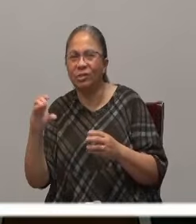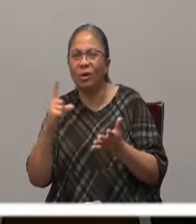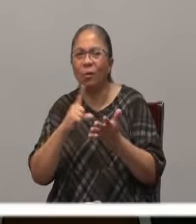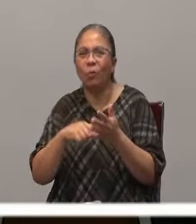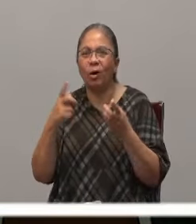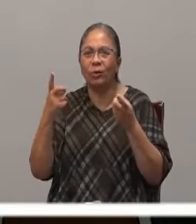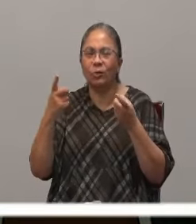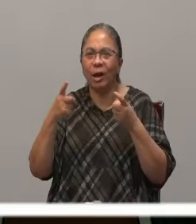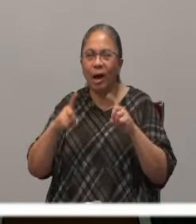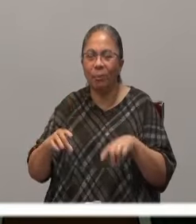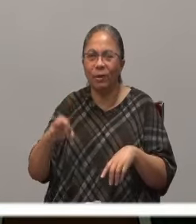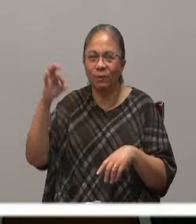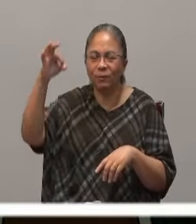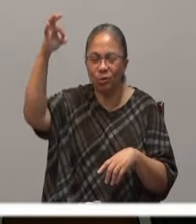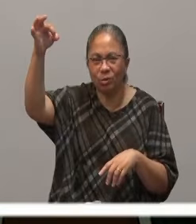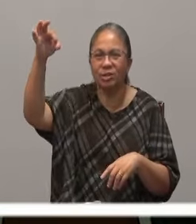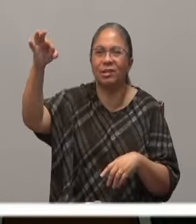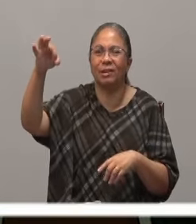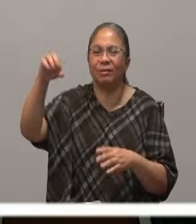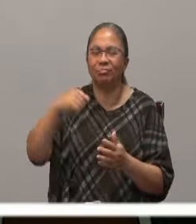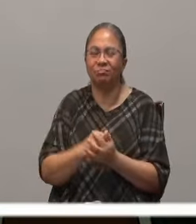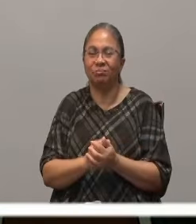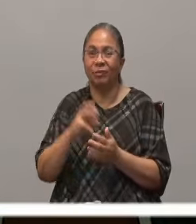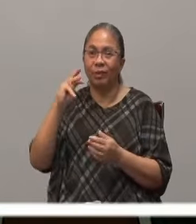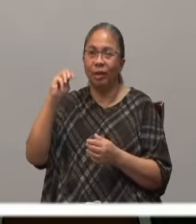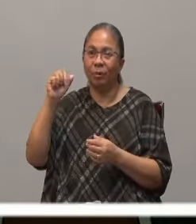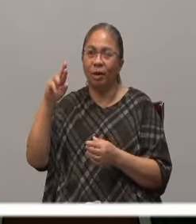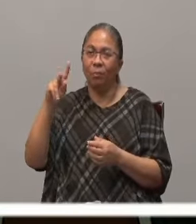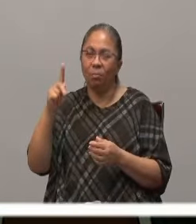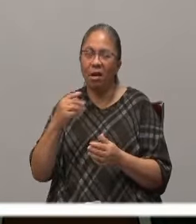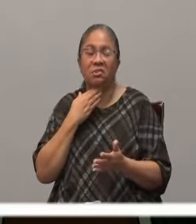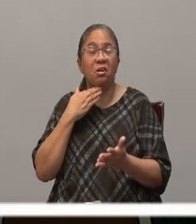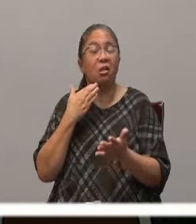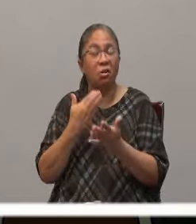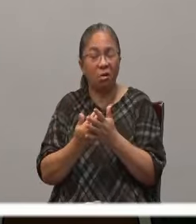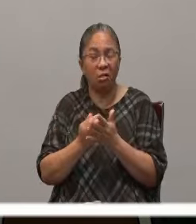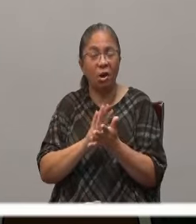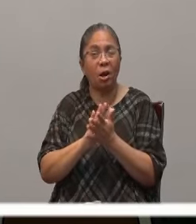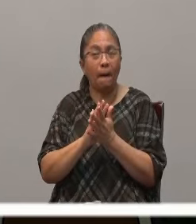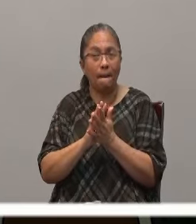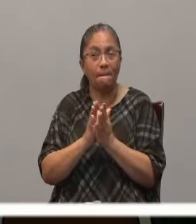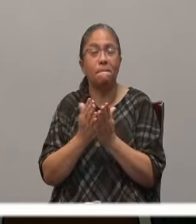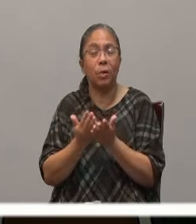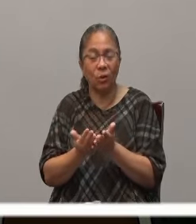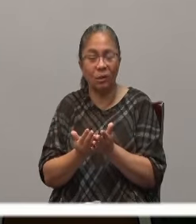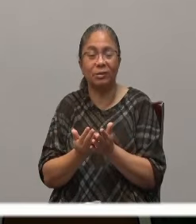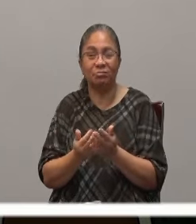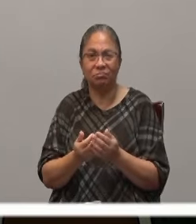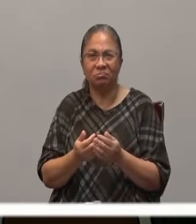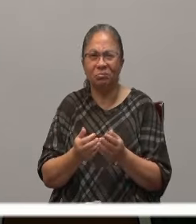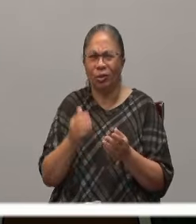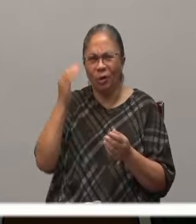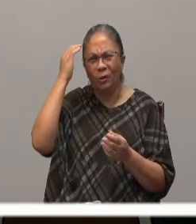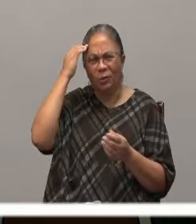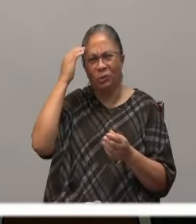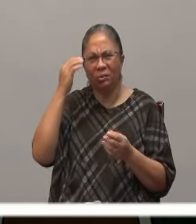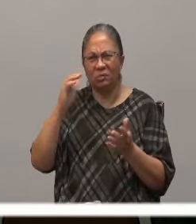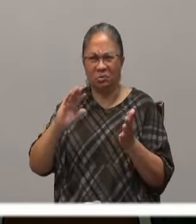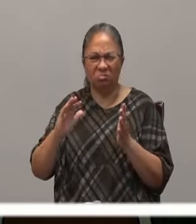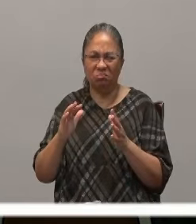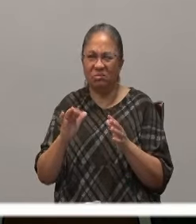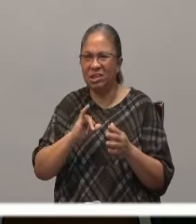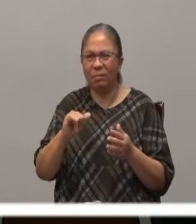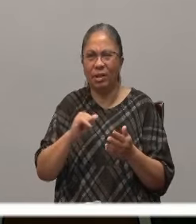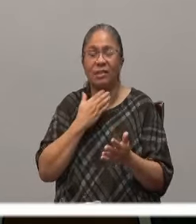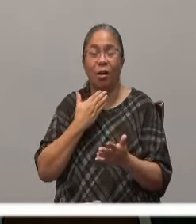come, already, like any good book, you know, or movie, in the first 5 minutes, you know everything you're supposed to know about it